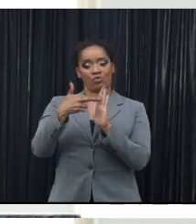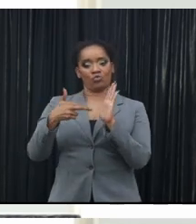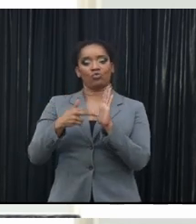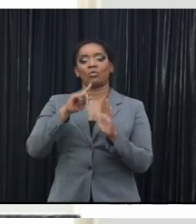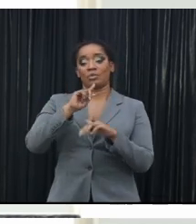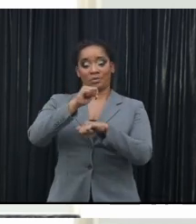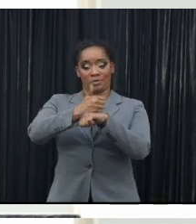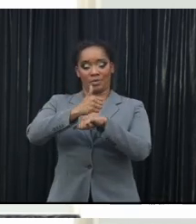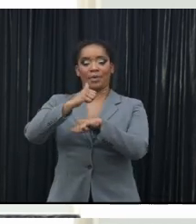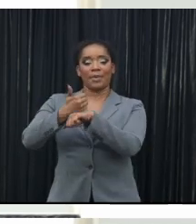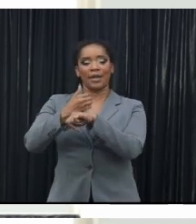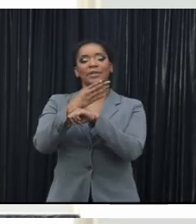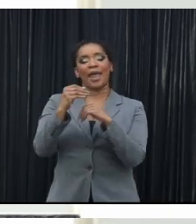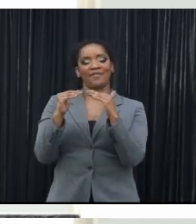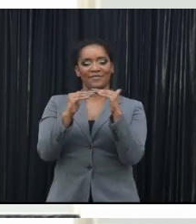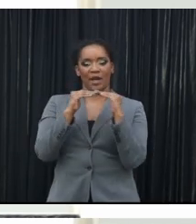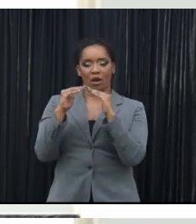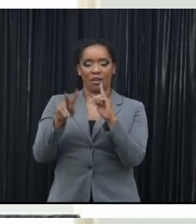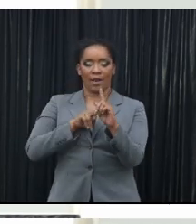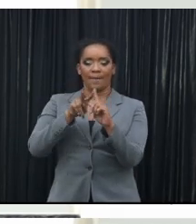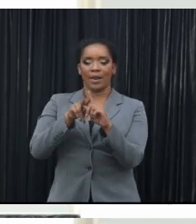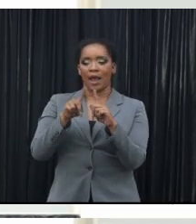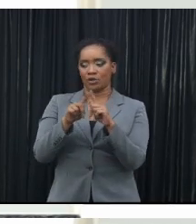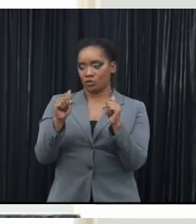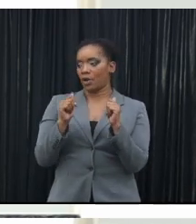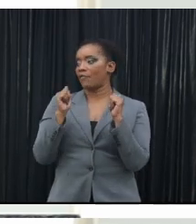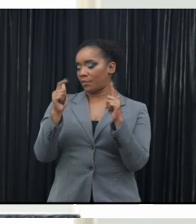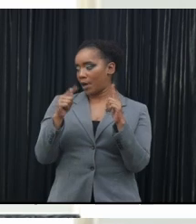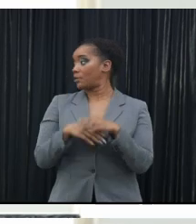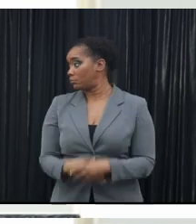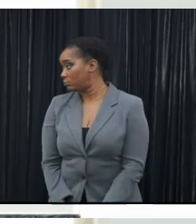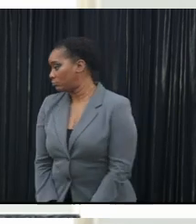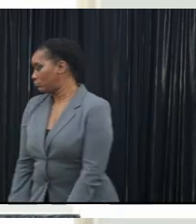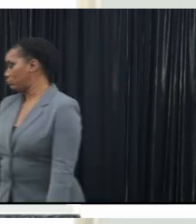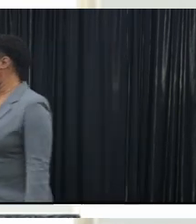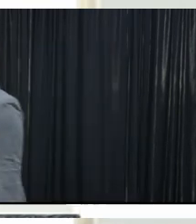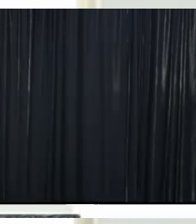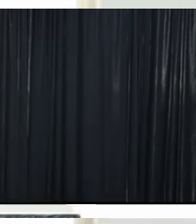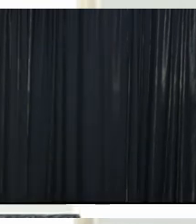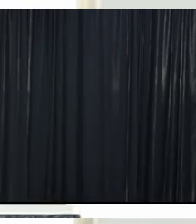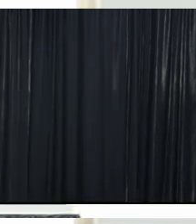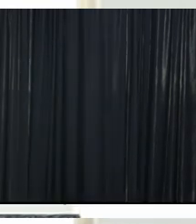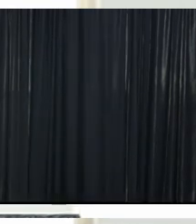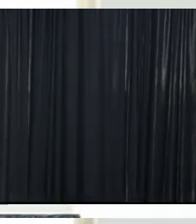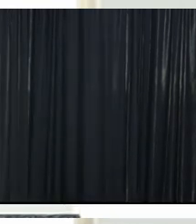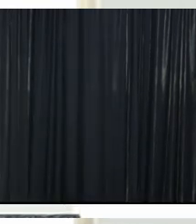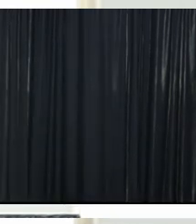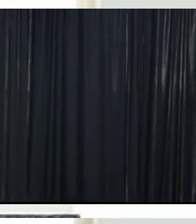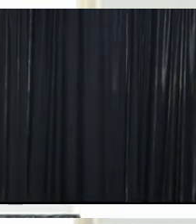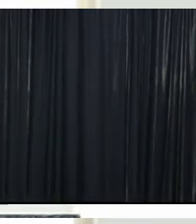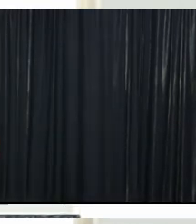be fairly applied to everybody. As far as the last piece of the question, as far as certification, there is